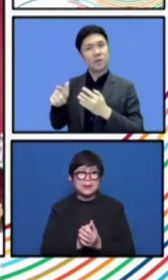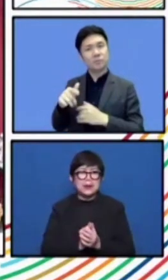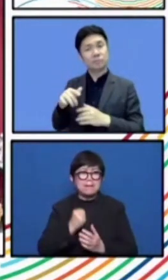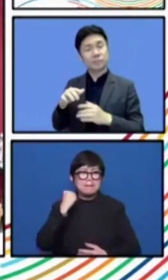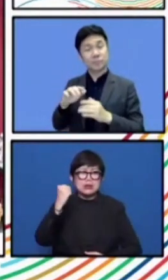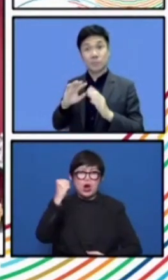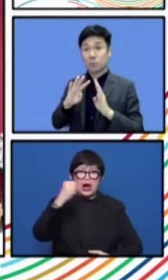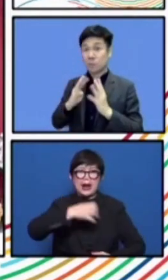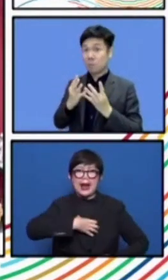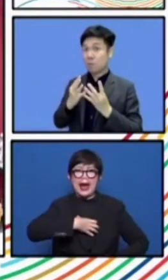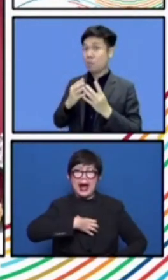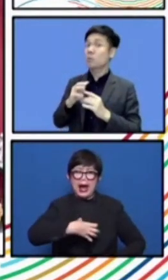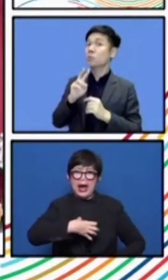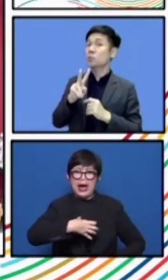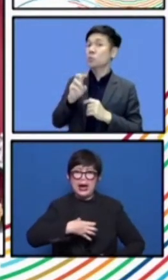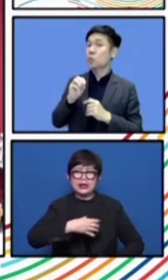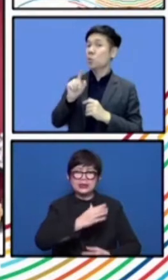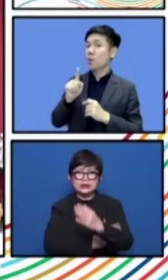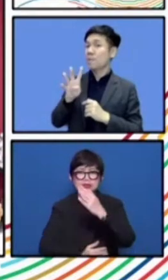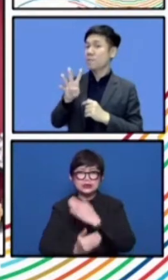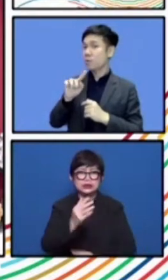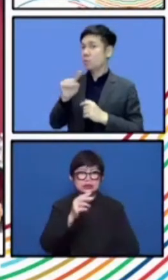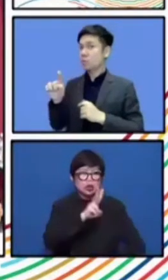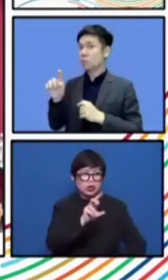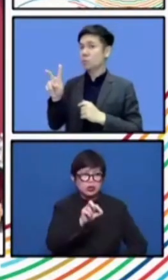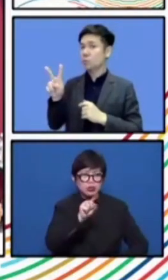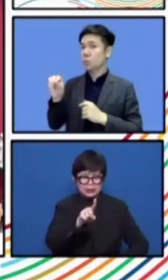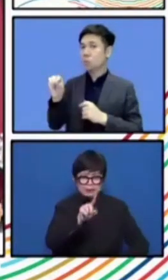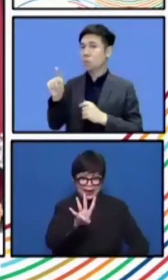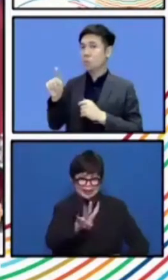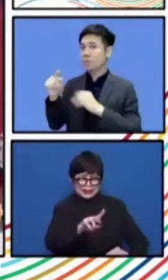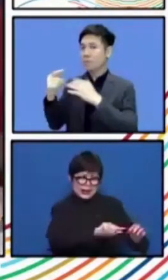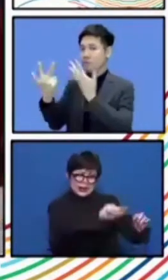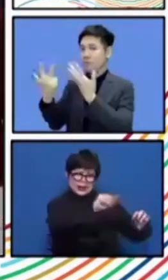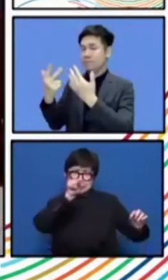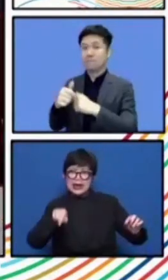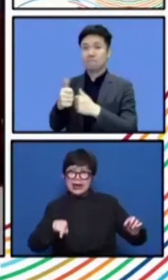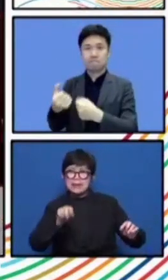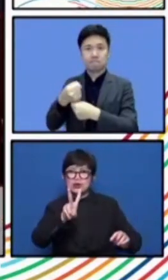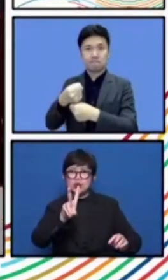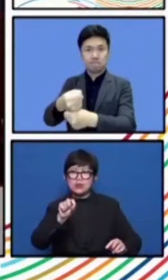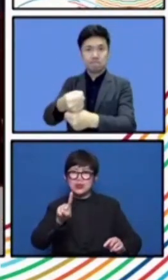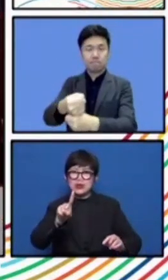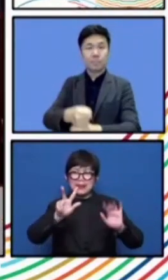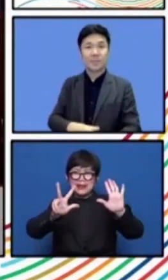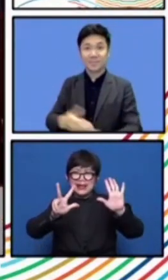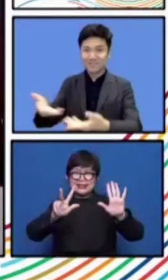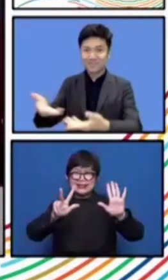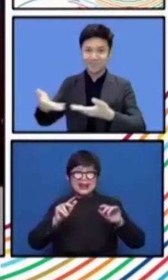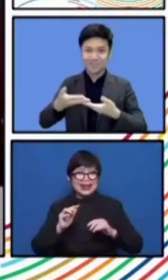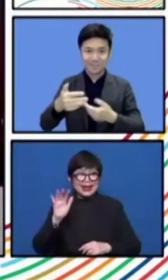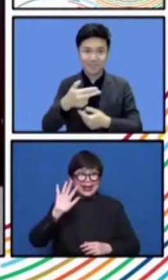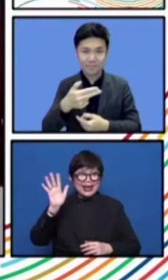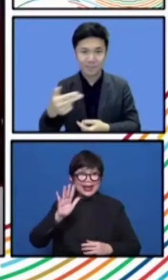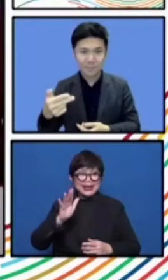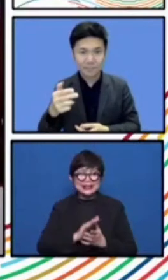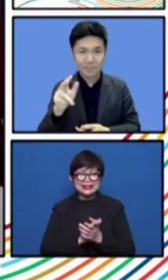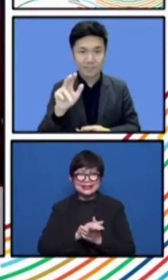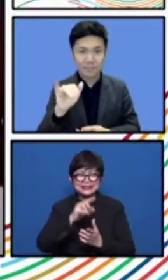2014 to 2018. missed uh welcome Mr you um